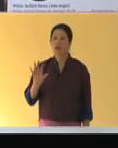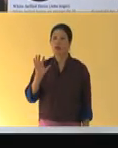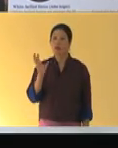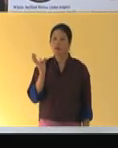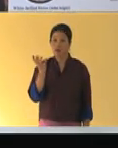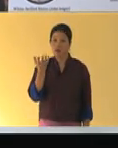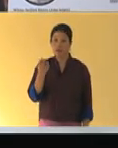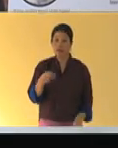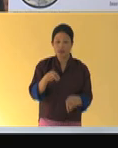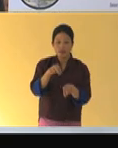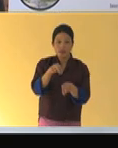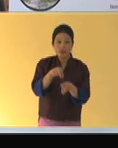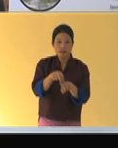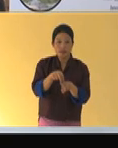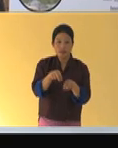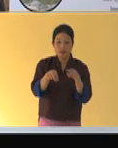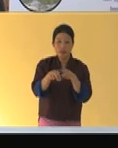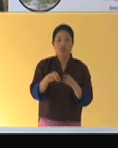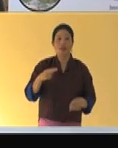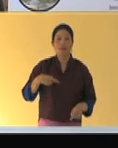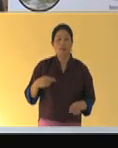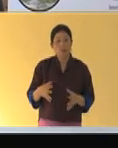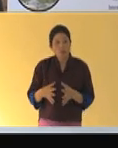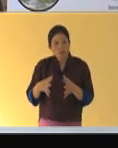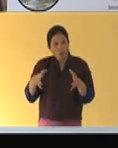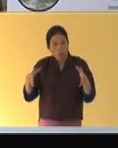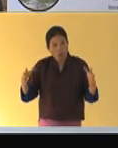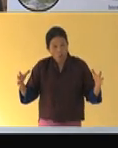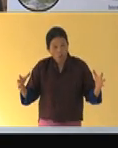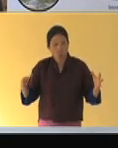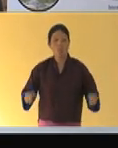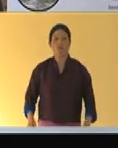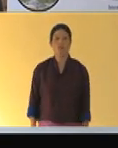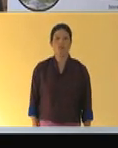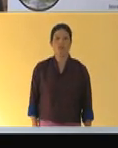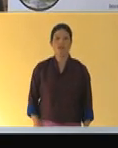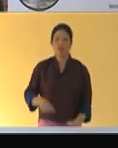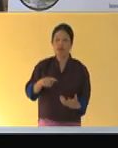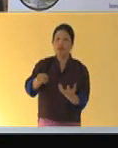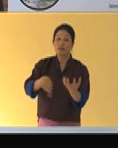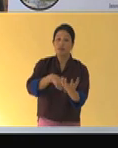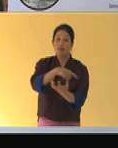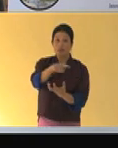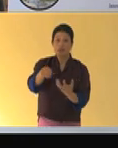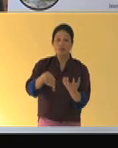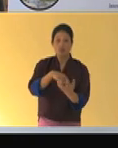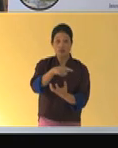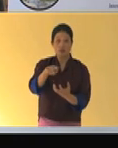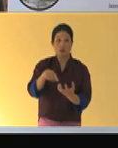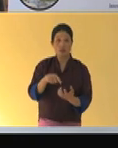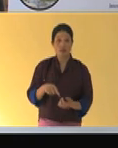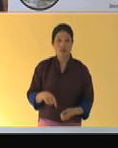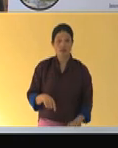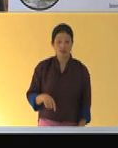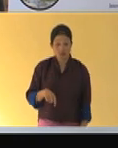the one of the most largest groups of biodiversity in the world. So in Bhutan, we have been carrying out the inventory of